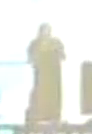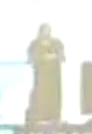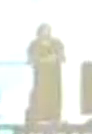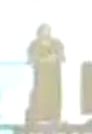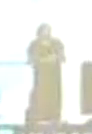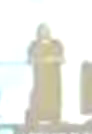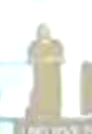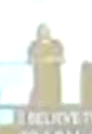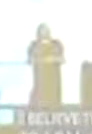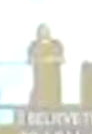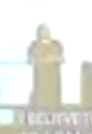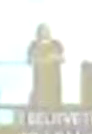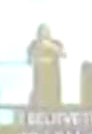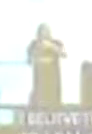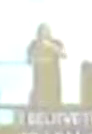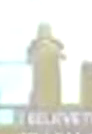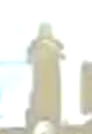So please join us on Saturday.